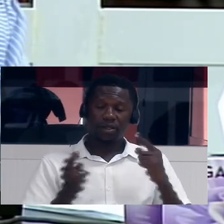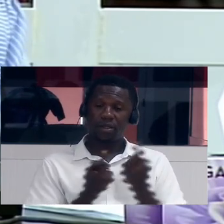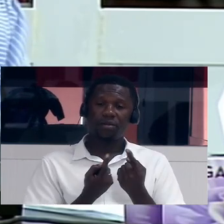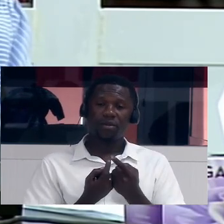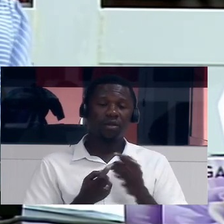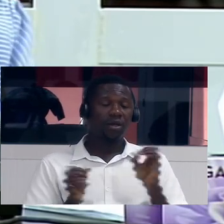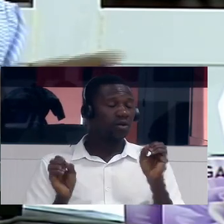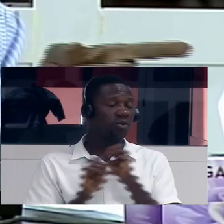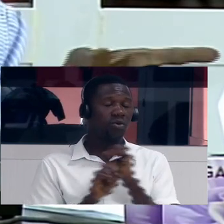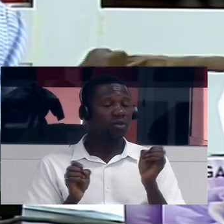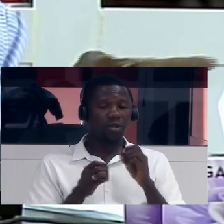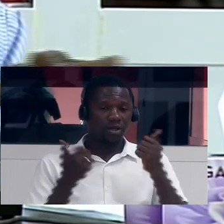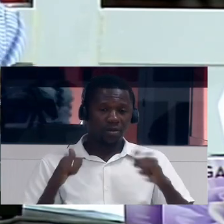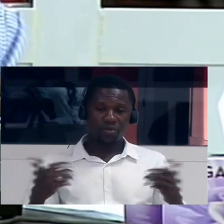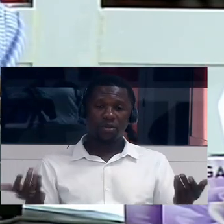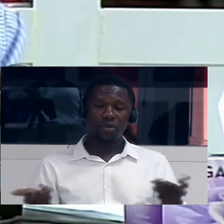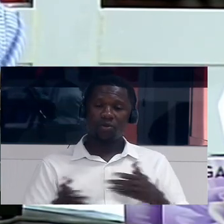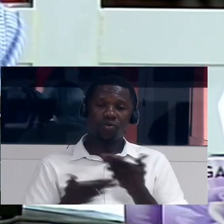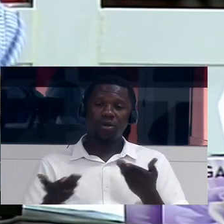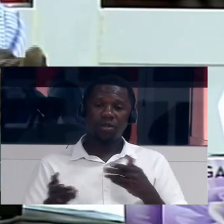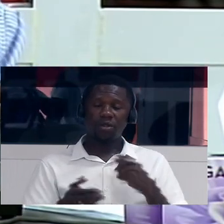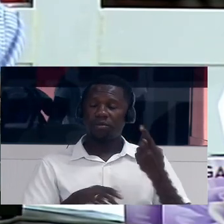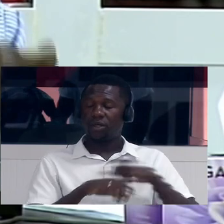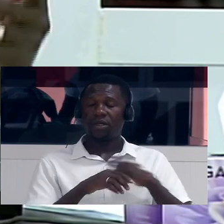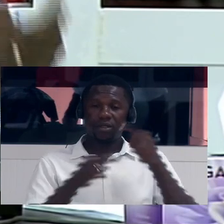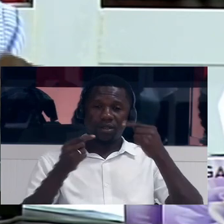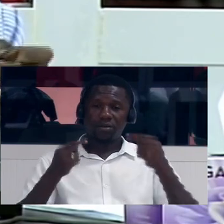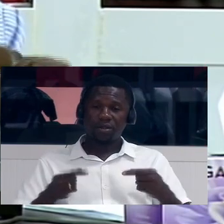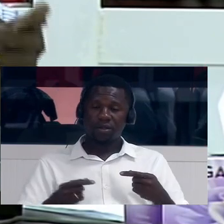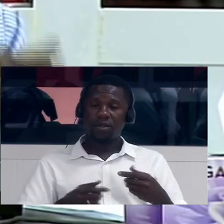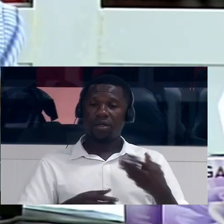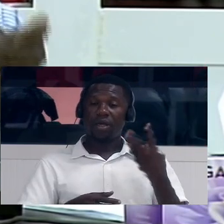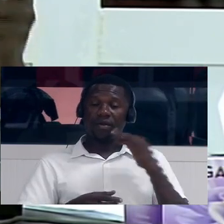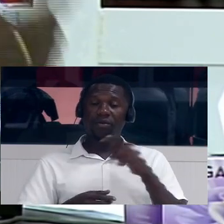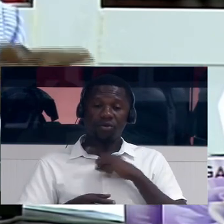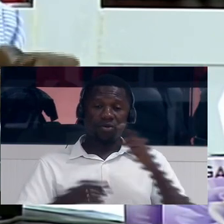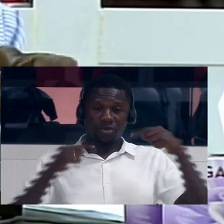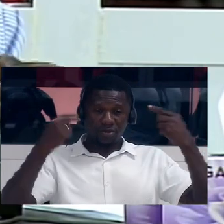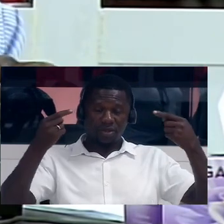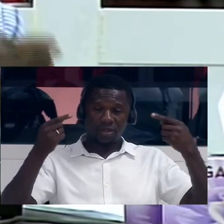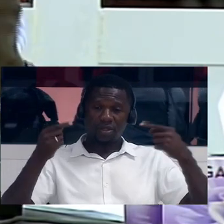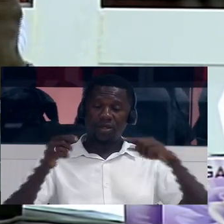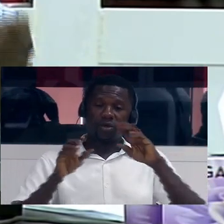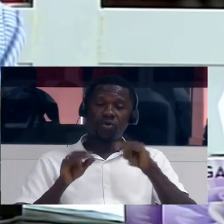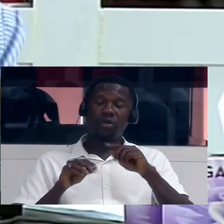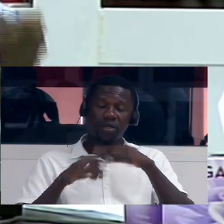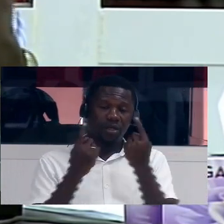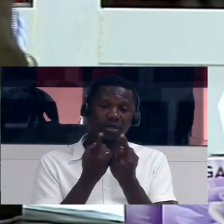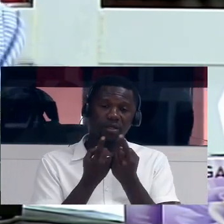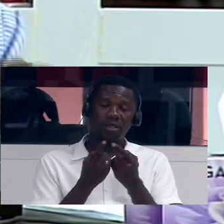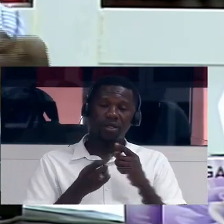of it. That is why during my testimony earlier on, I said to you, if he did not succeed in doing anything, he succeeded